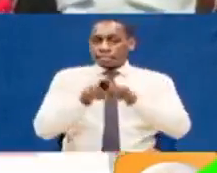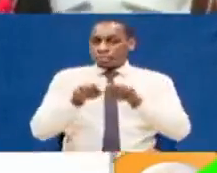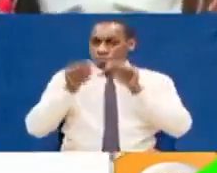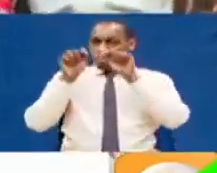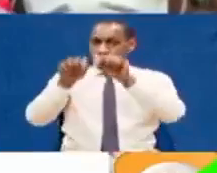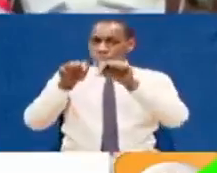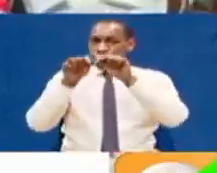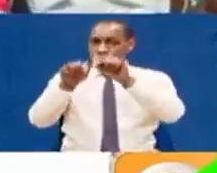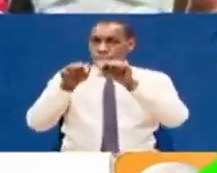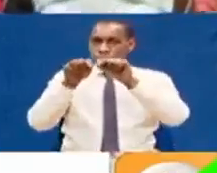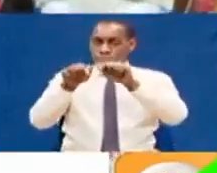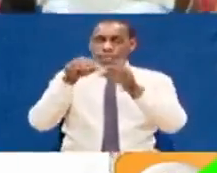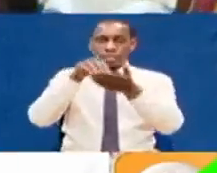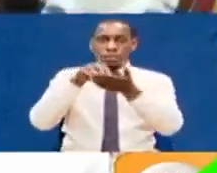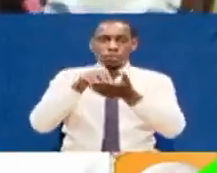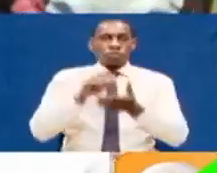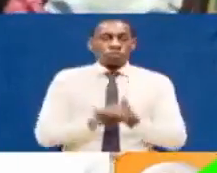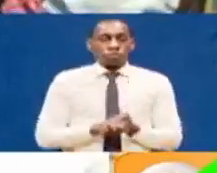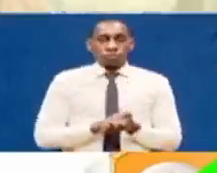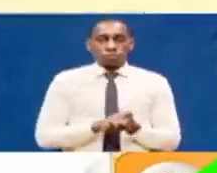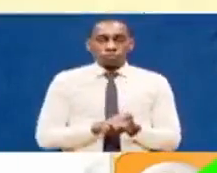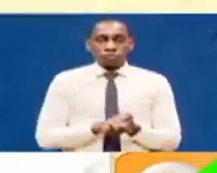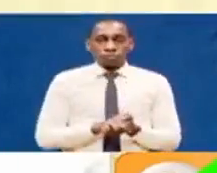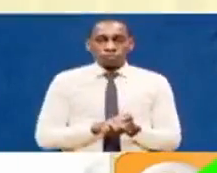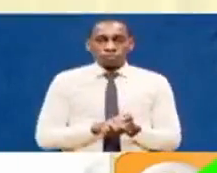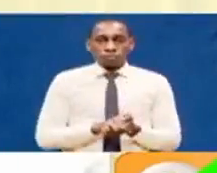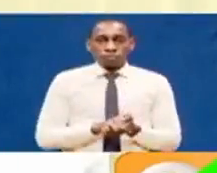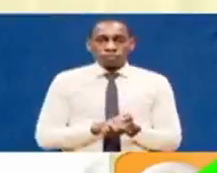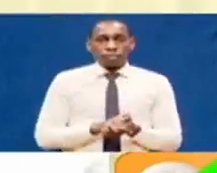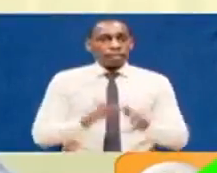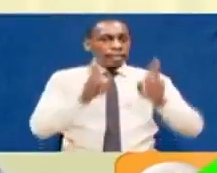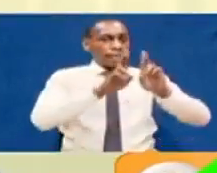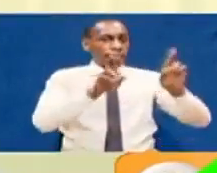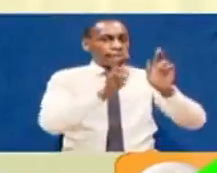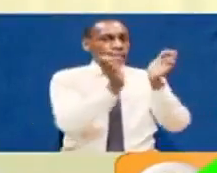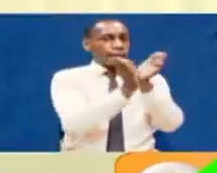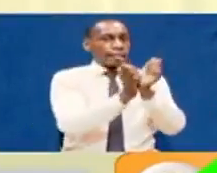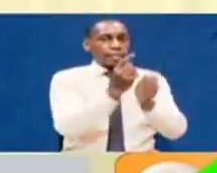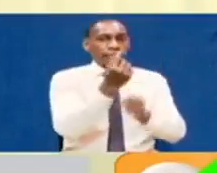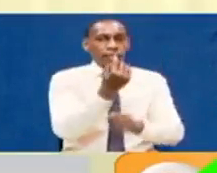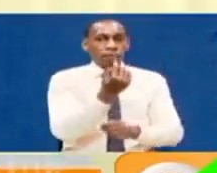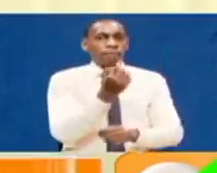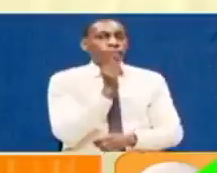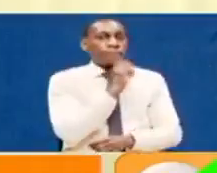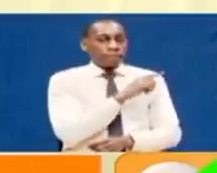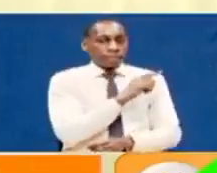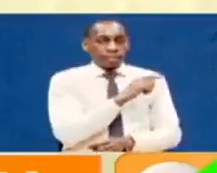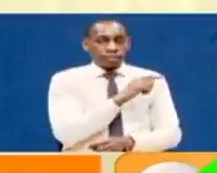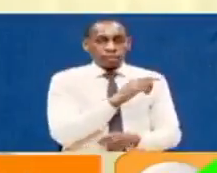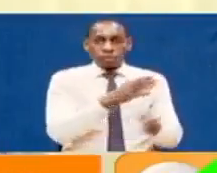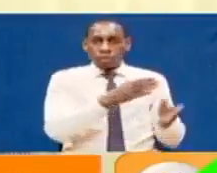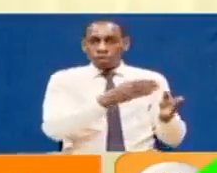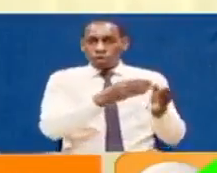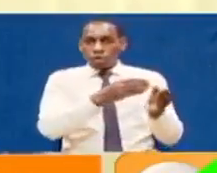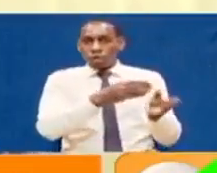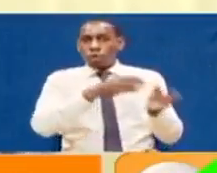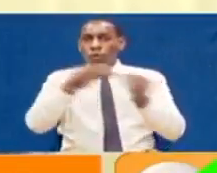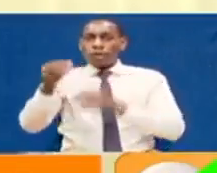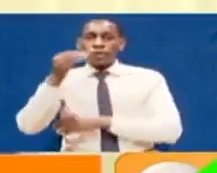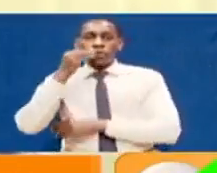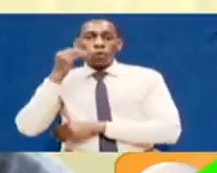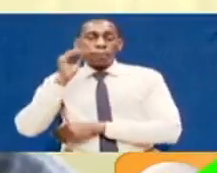condemn this in the strongest terms possible. Tayari walikuwa wameshika mmoja wao, wakaenda boma zao.